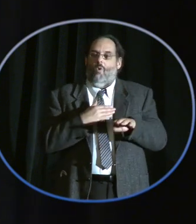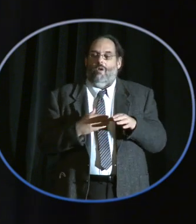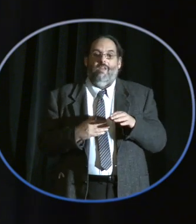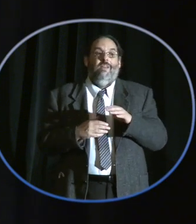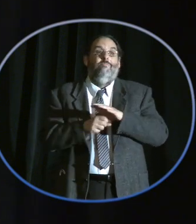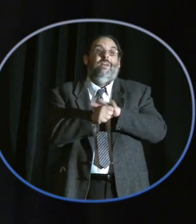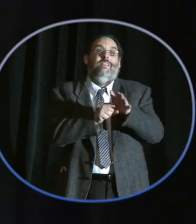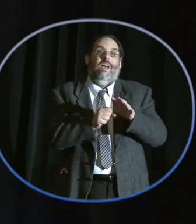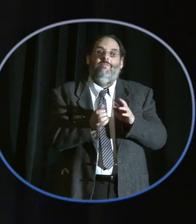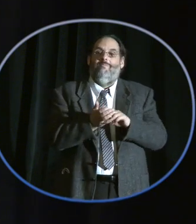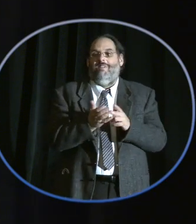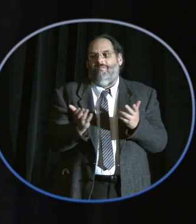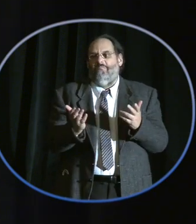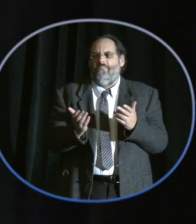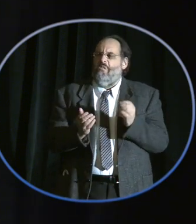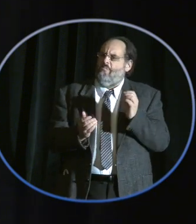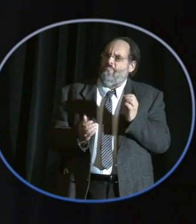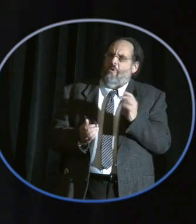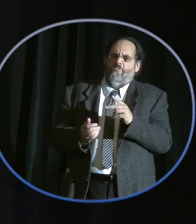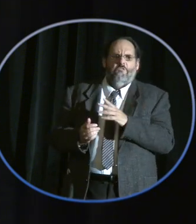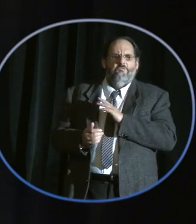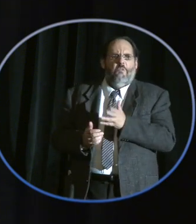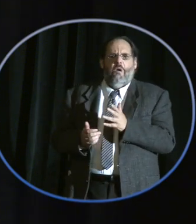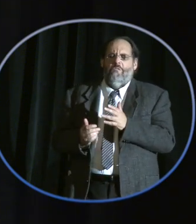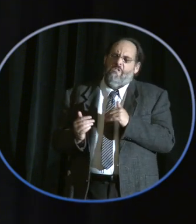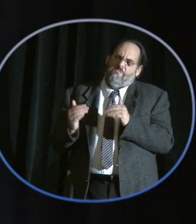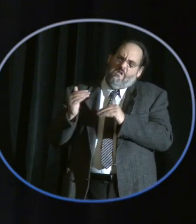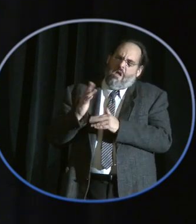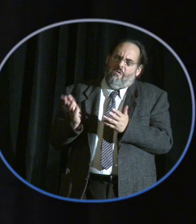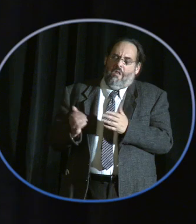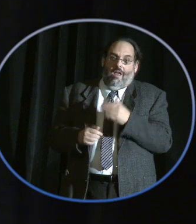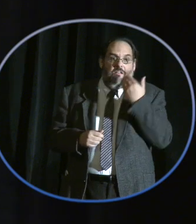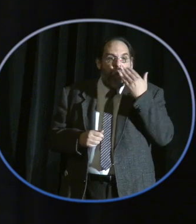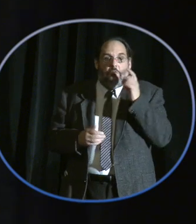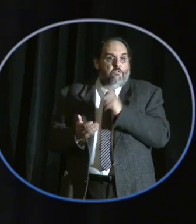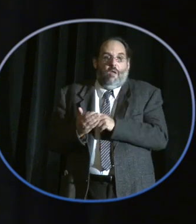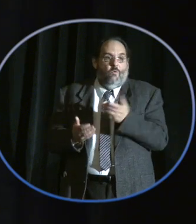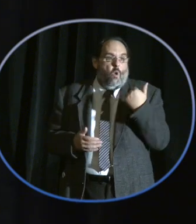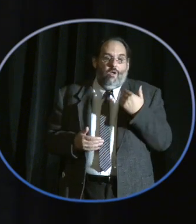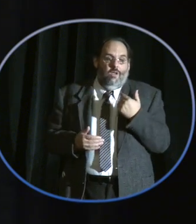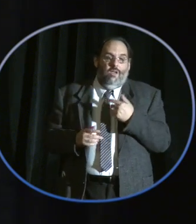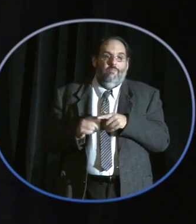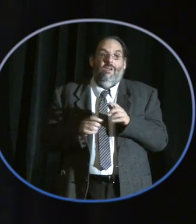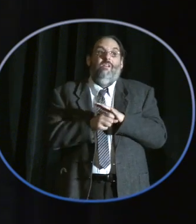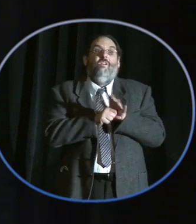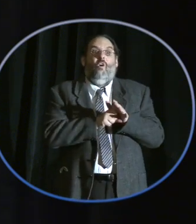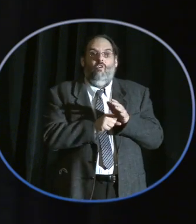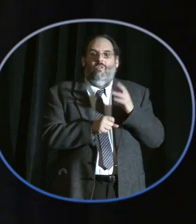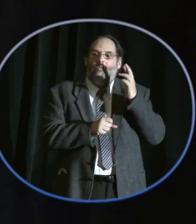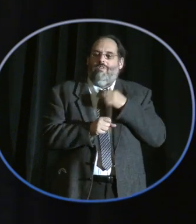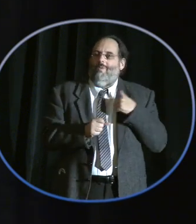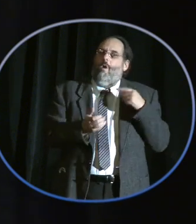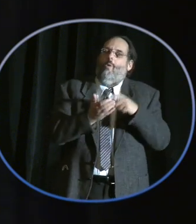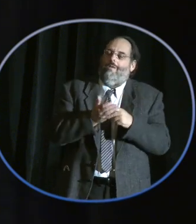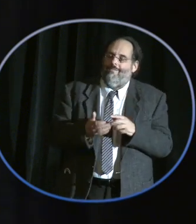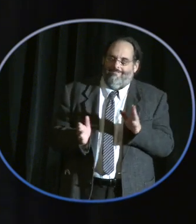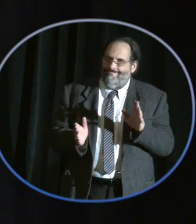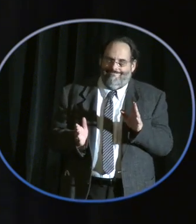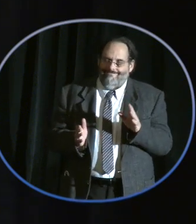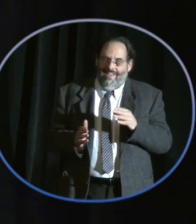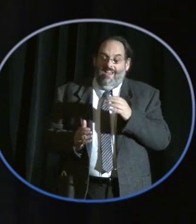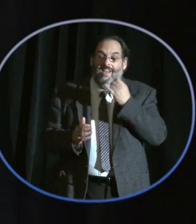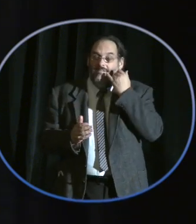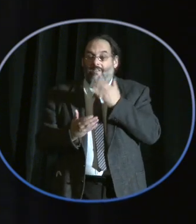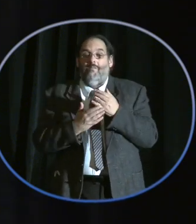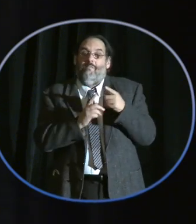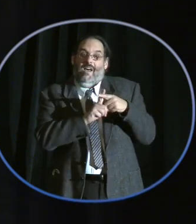it okay for some people to understand, oh yeah, there really are some inequities. I didn't notice that before, but COVID brought it out. So if anything